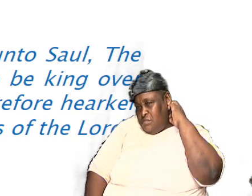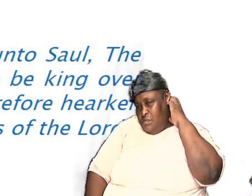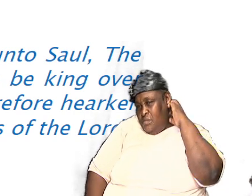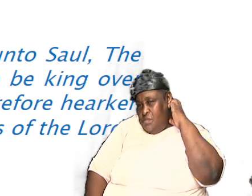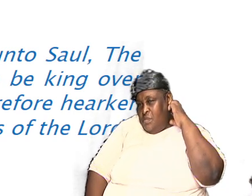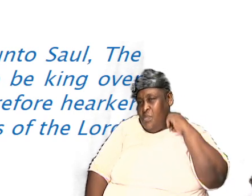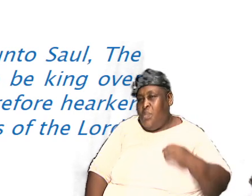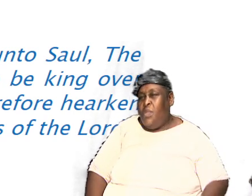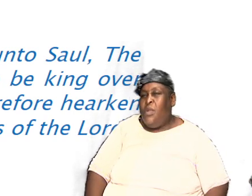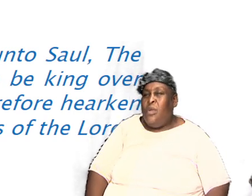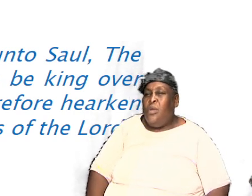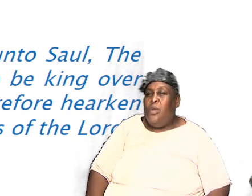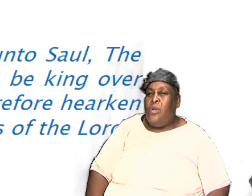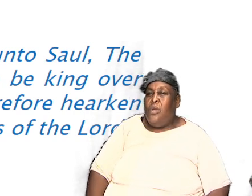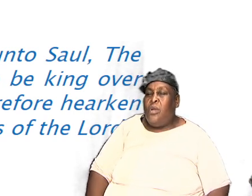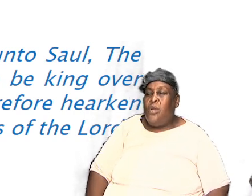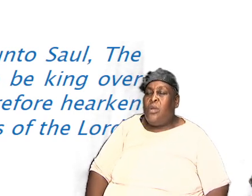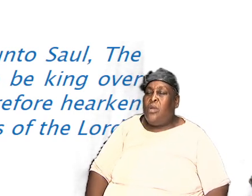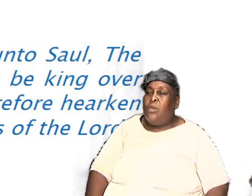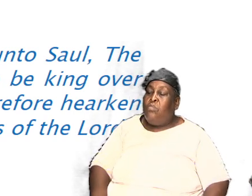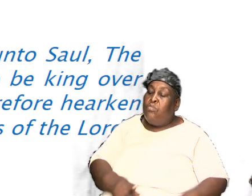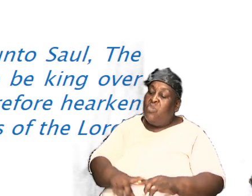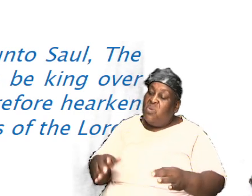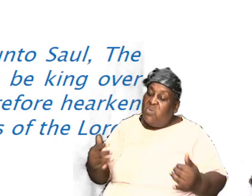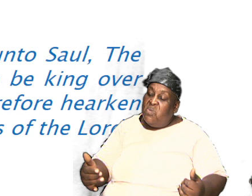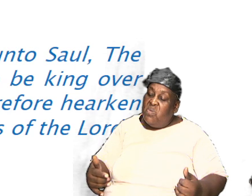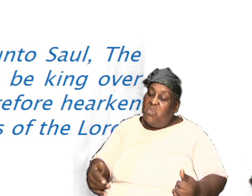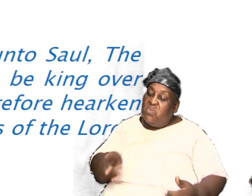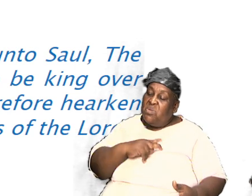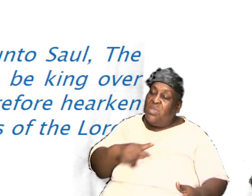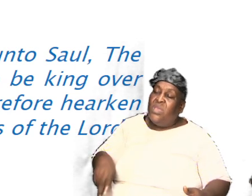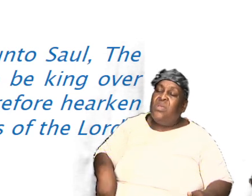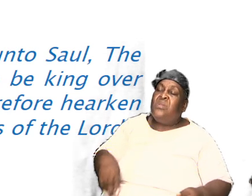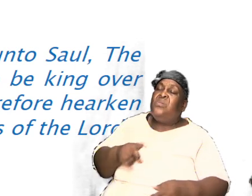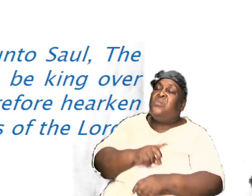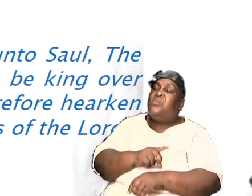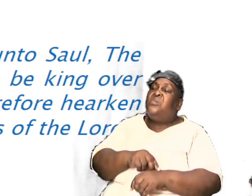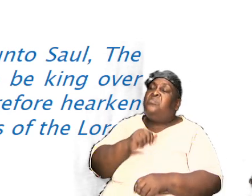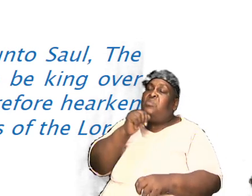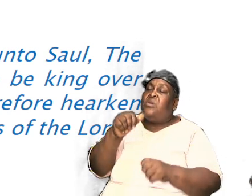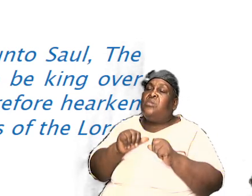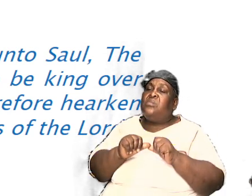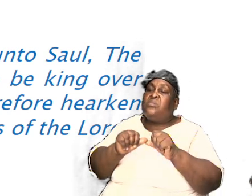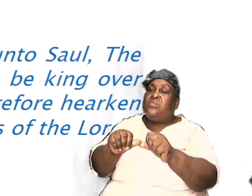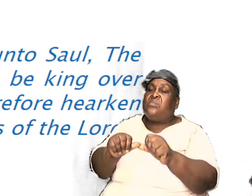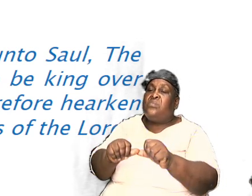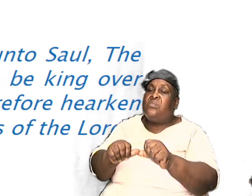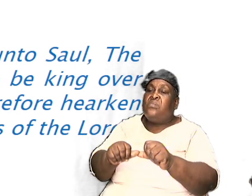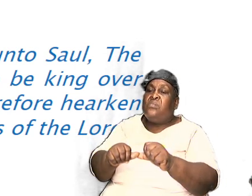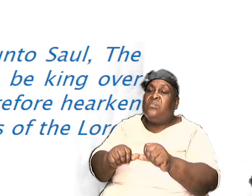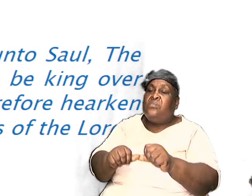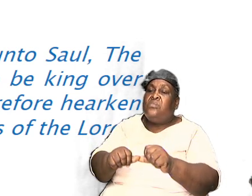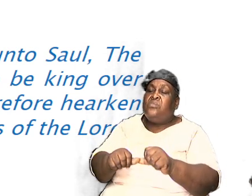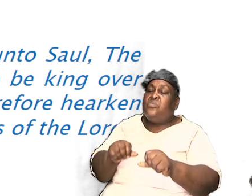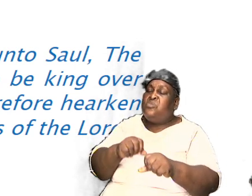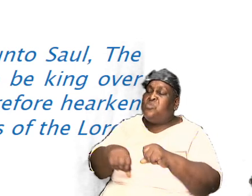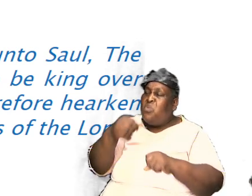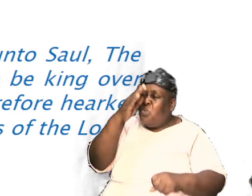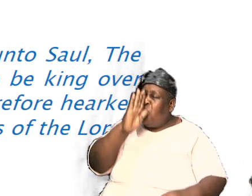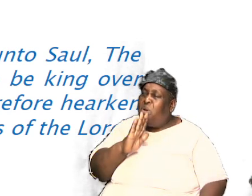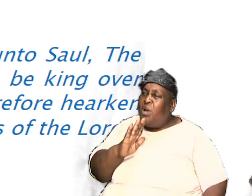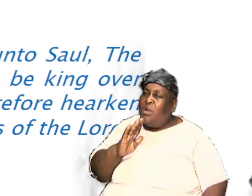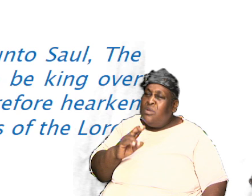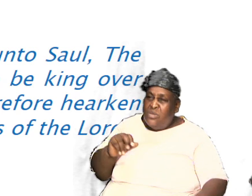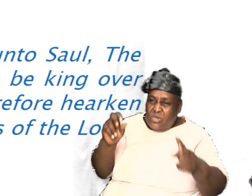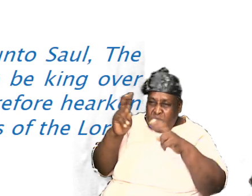But know thy kingdom shall not continue. The Lord has cast him and man after his own heart, and the Lord